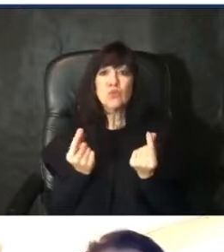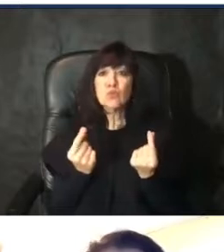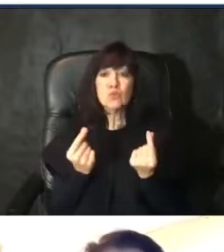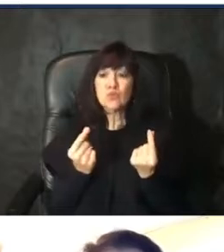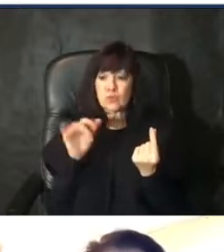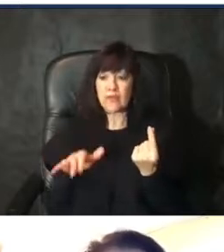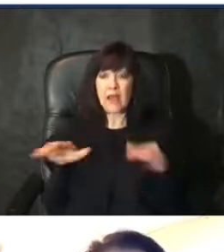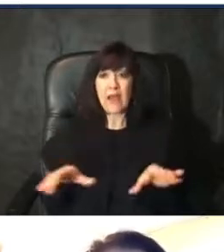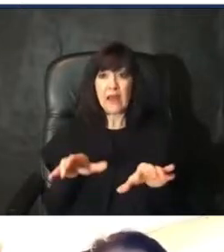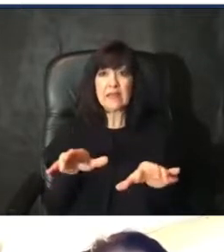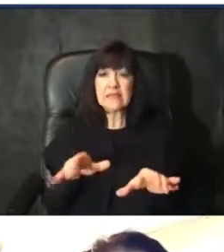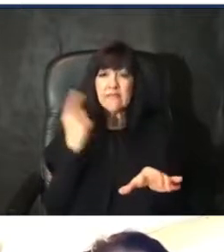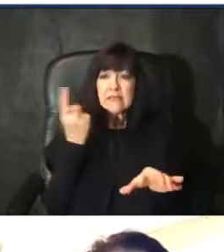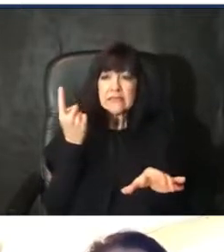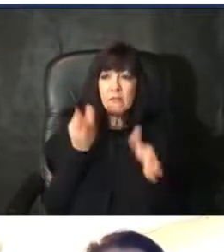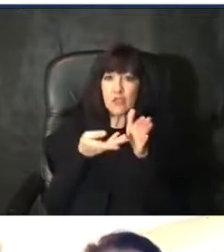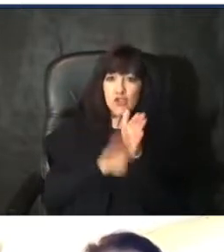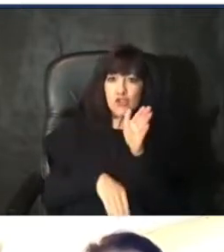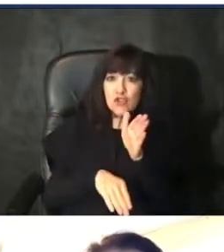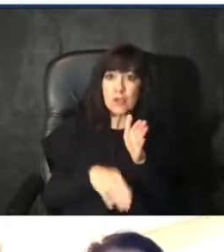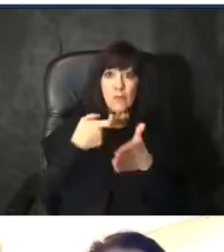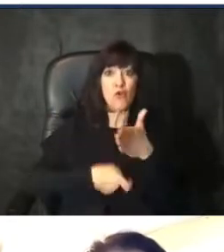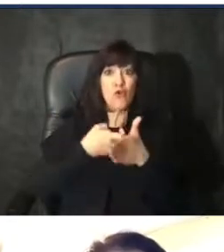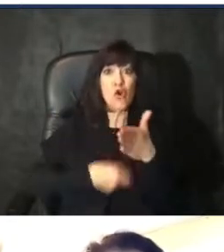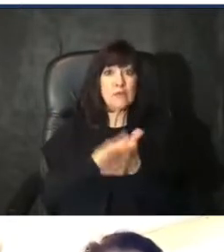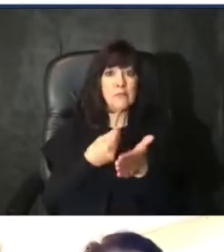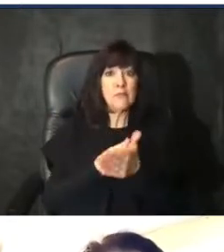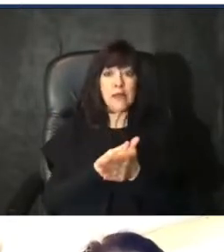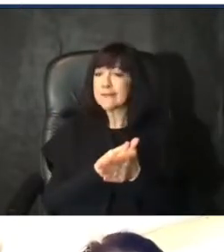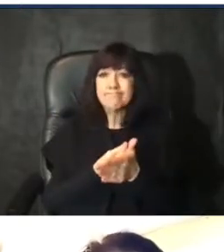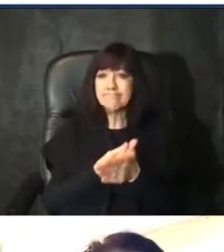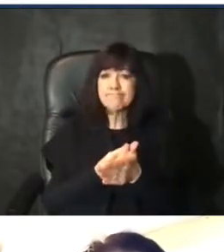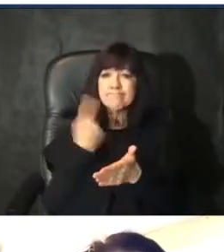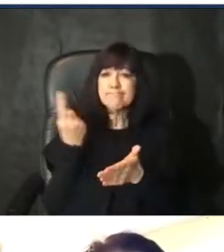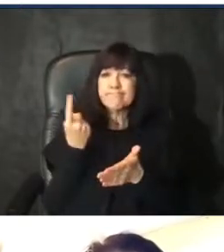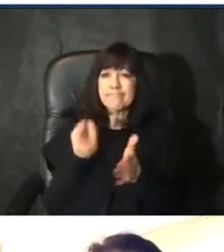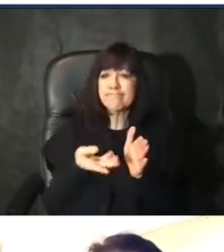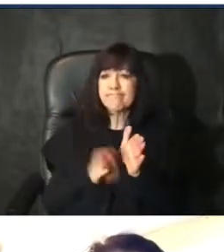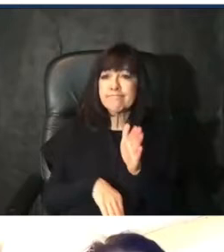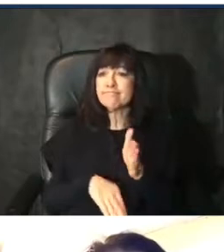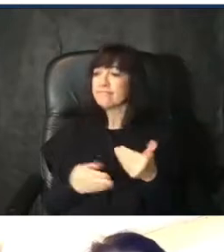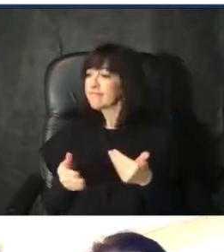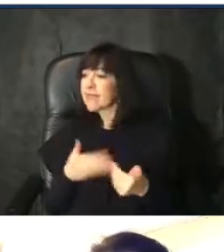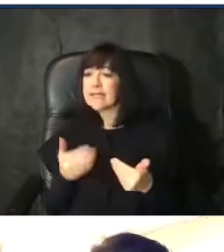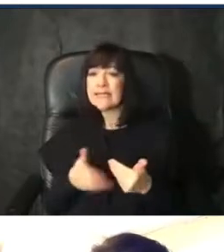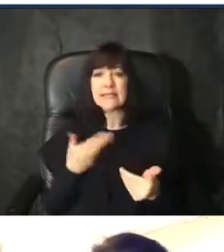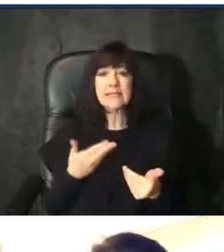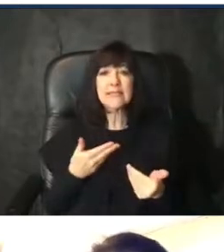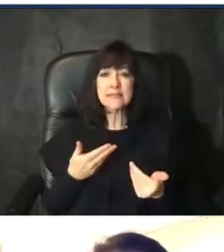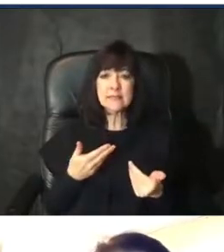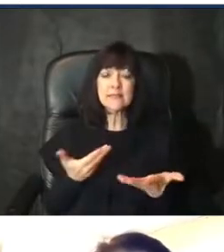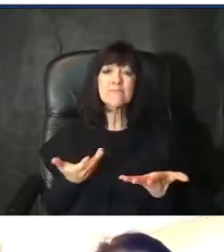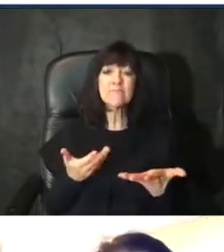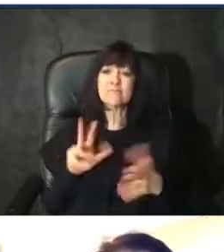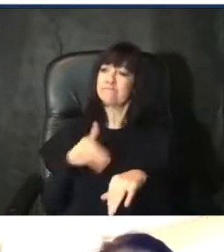at all, just something to do together as a family, to bring you closer, to start the conversations. We do a lot of conversation starters